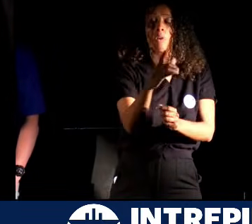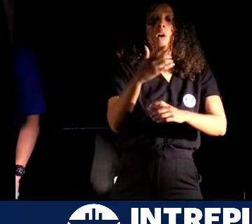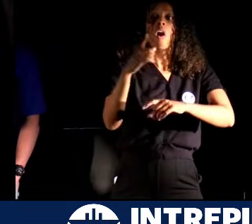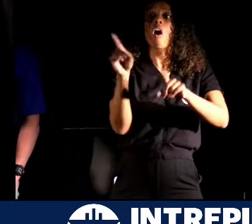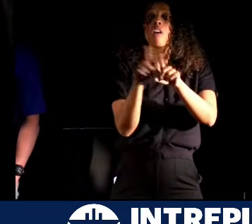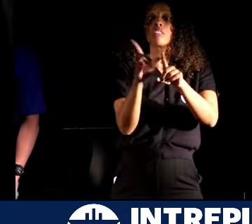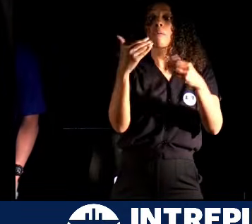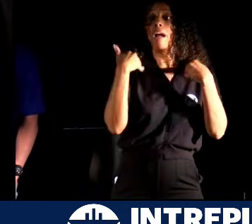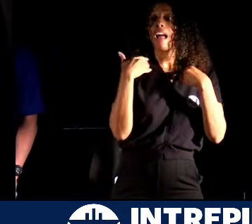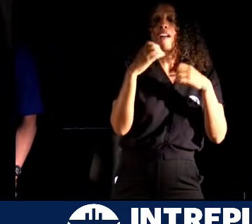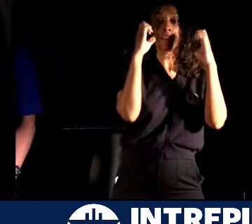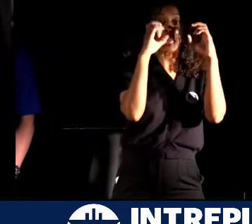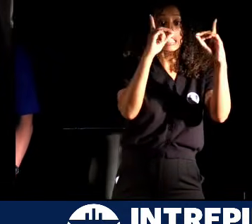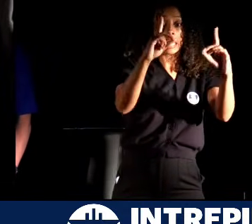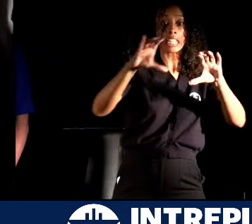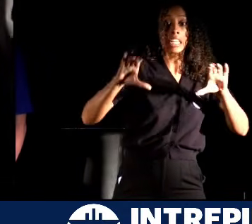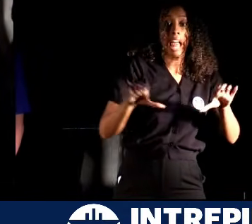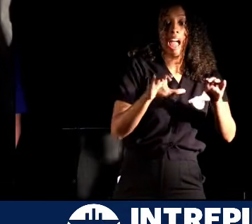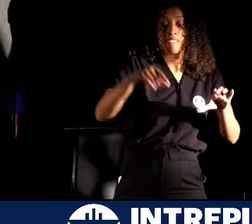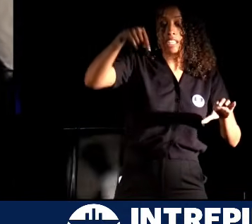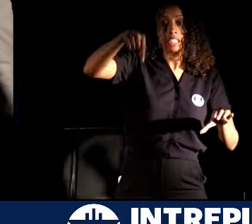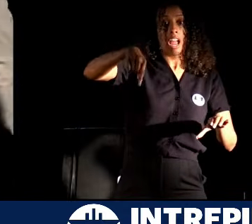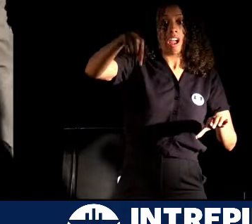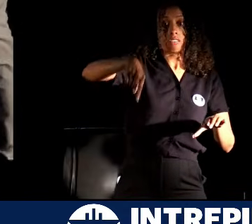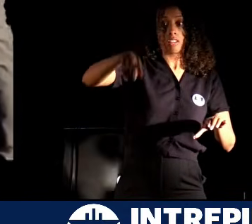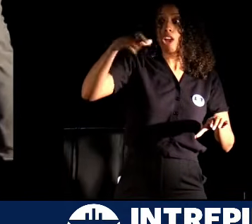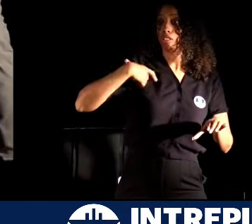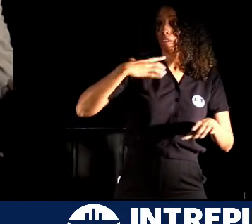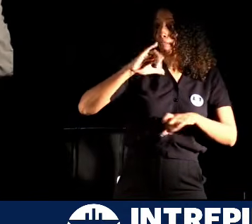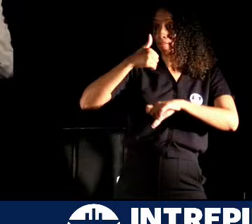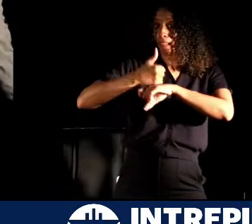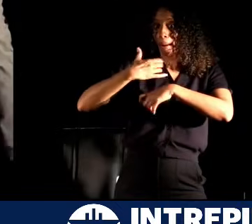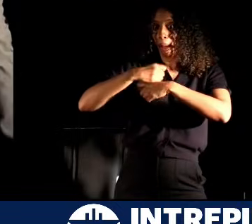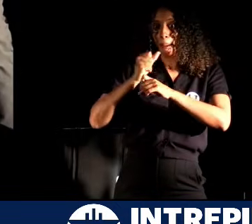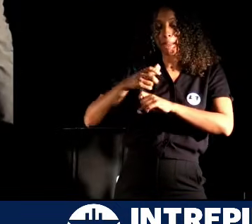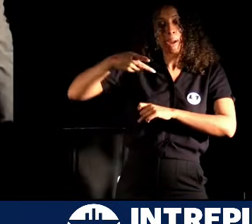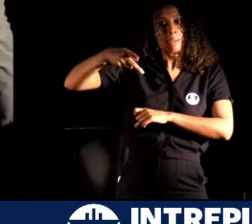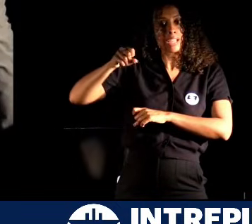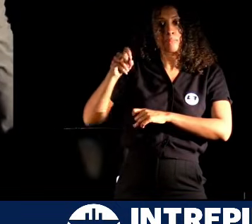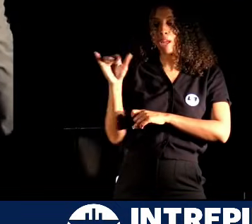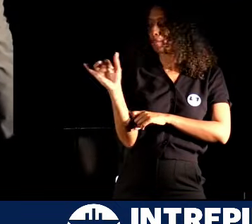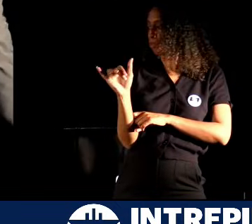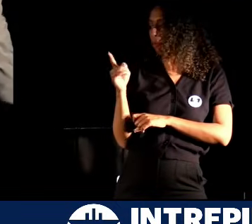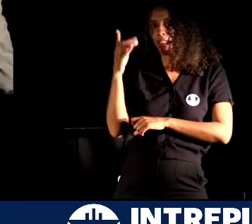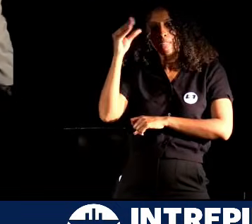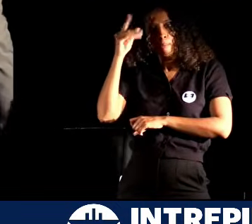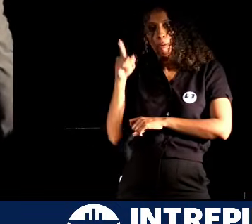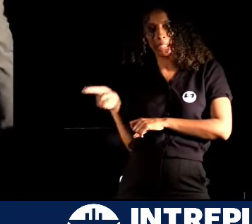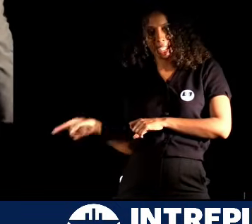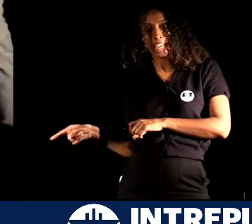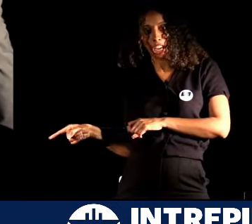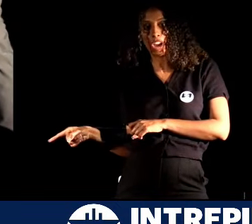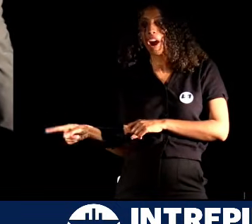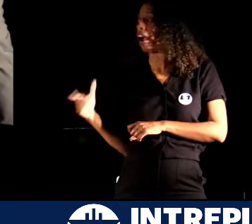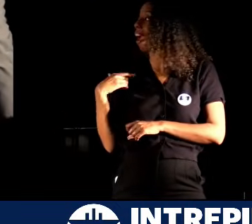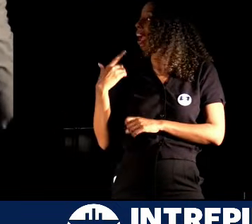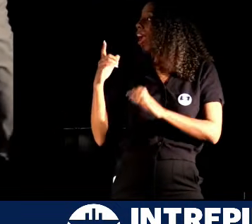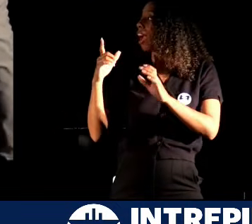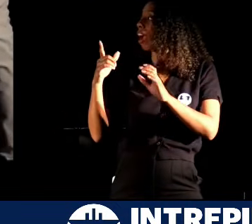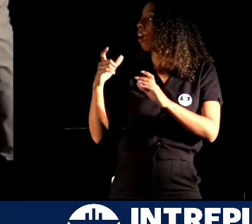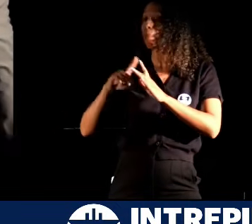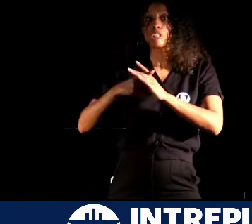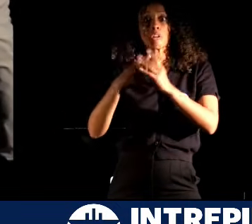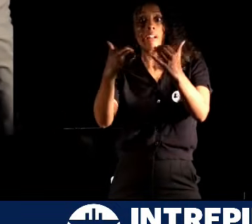got our education activities downstairs. You can make your own little Parker Solar Probe just like that. And in a little bit, we are going to actually I think they're